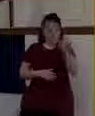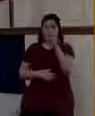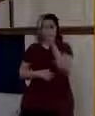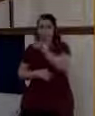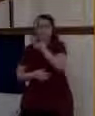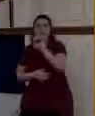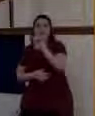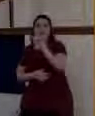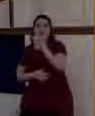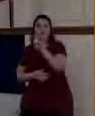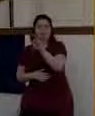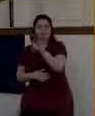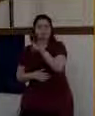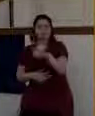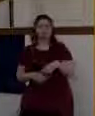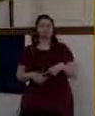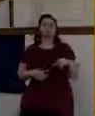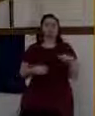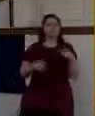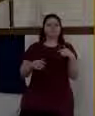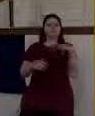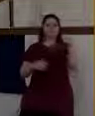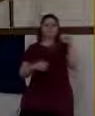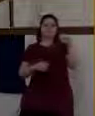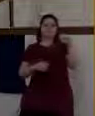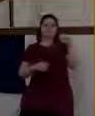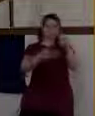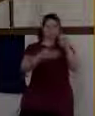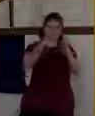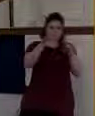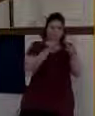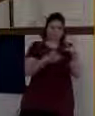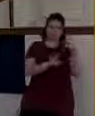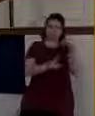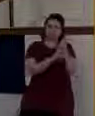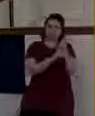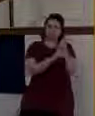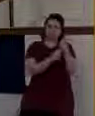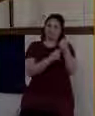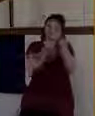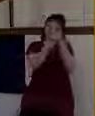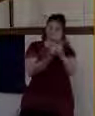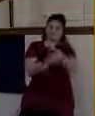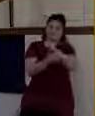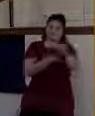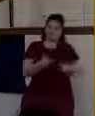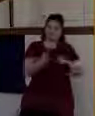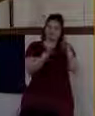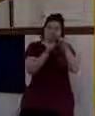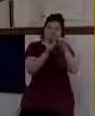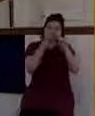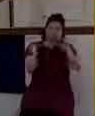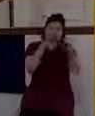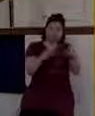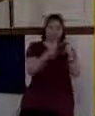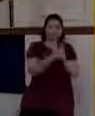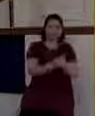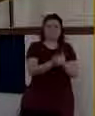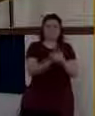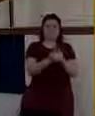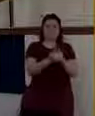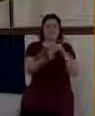Israel. The prophet from Judah obeys the Lord. He obeys his specific command and then turns right around and disobeys